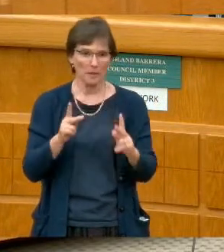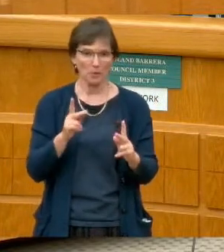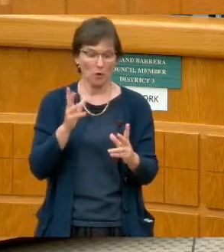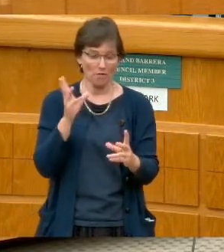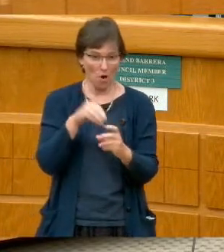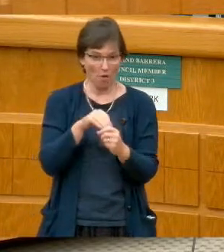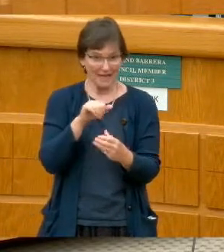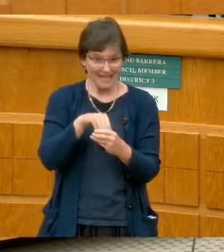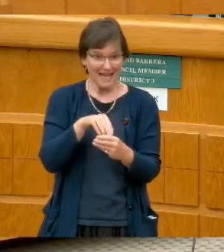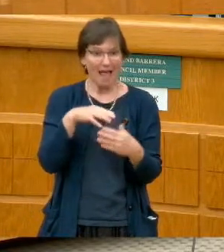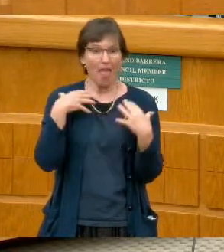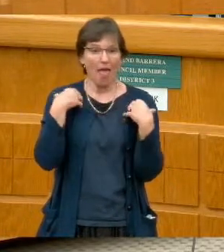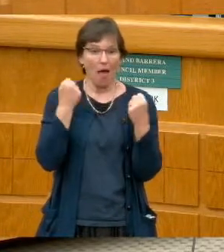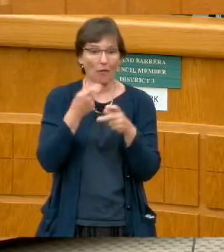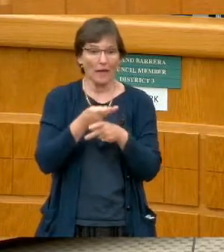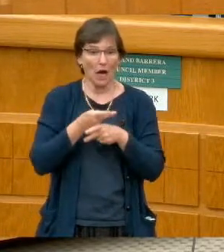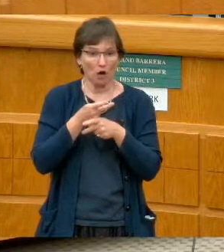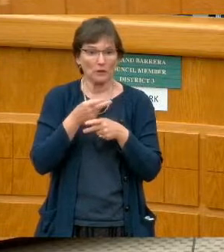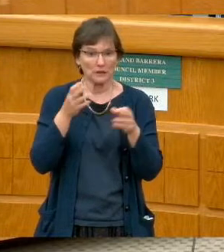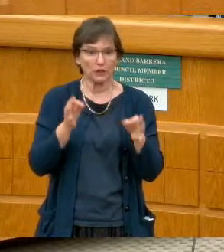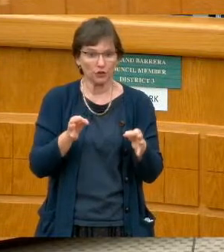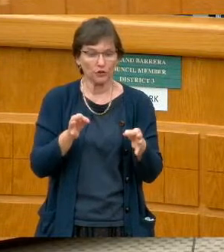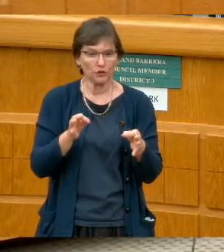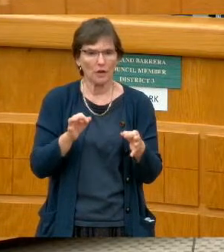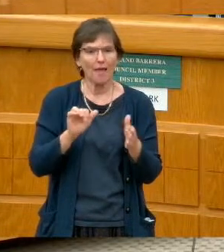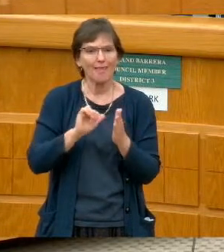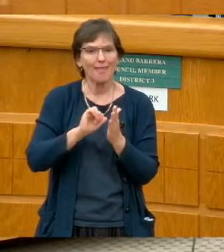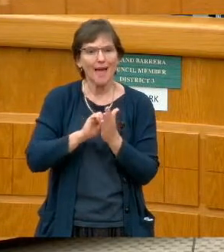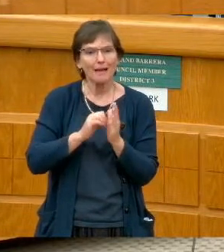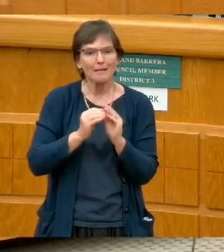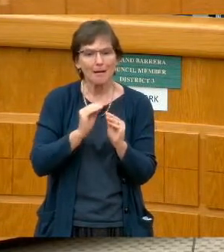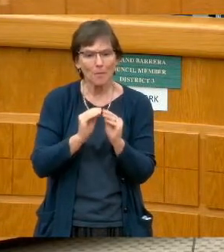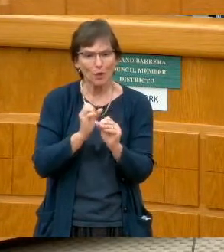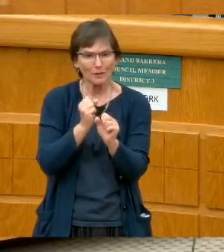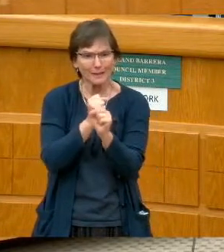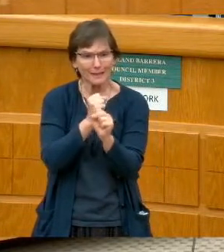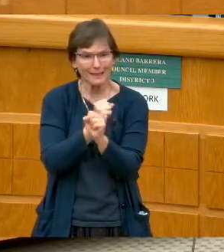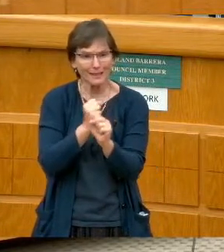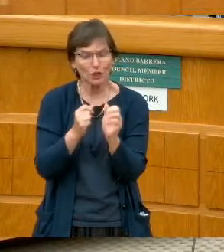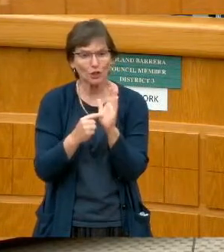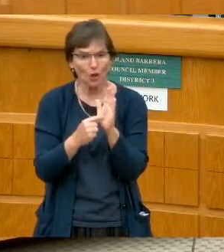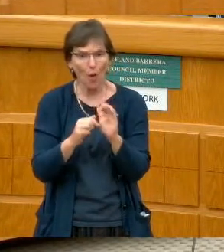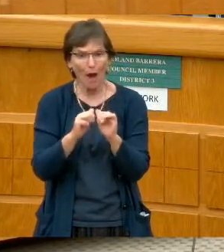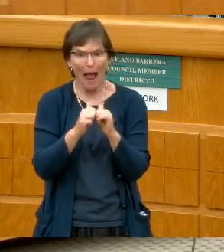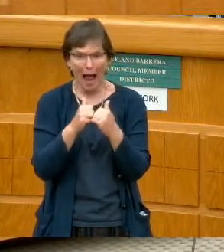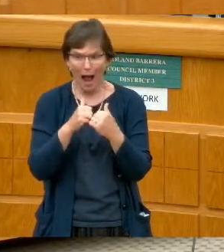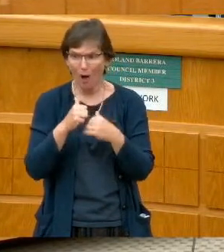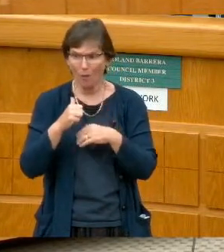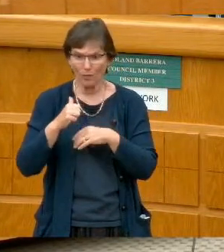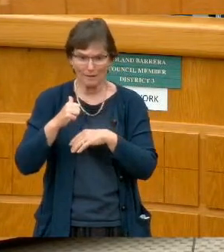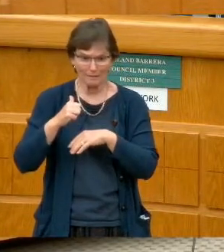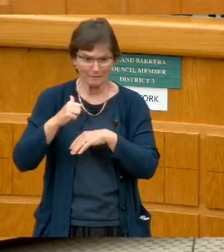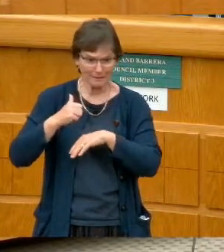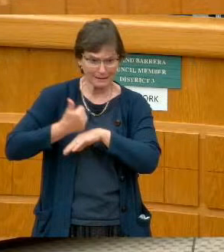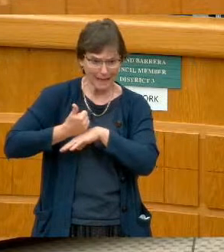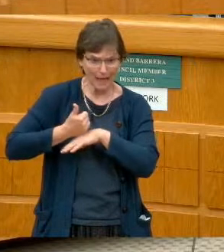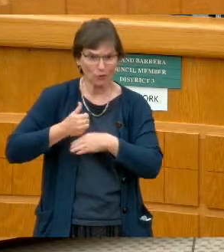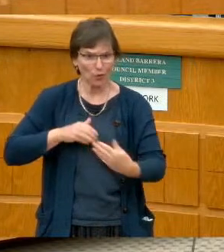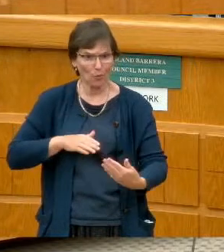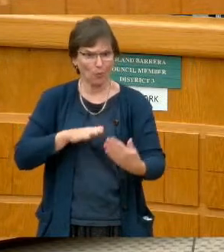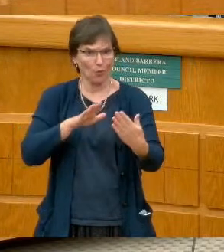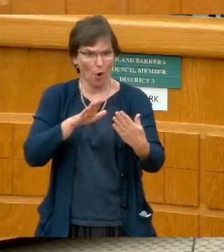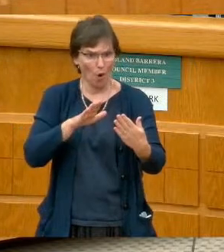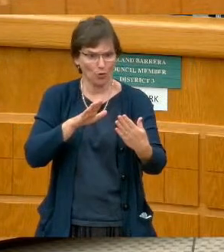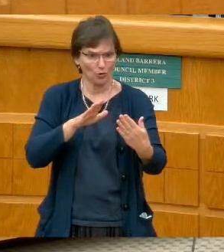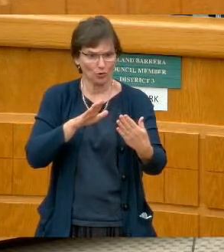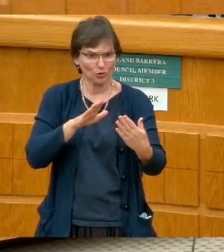tell us where we stand relative to our capacity. Do we have enough hospital beds? Do we have enough nurses for